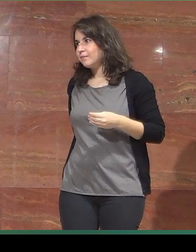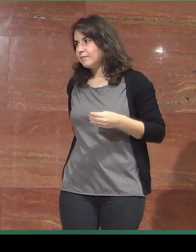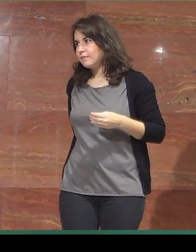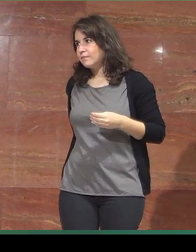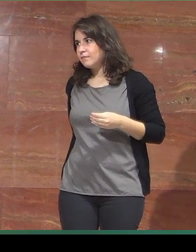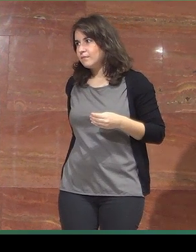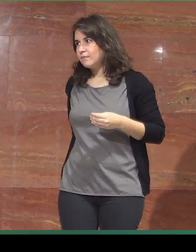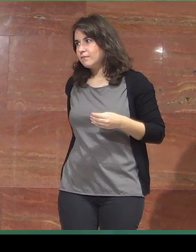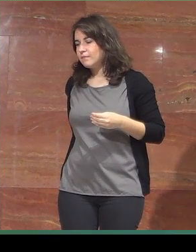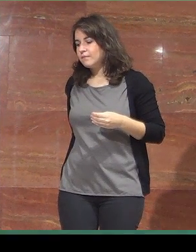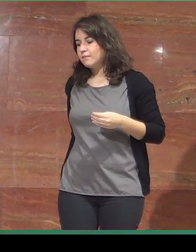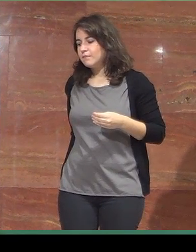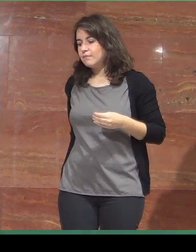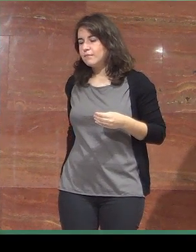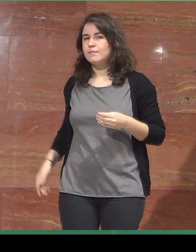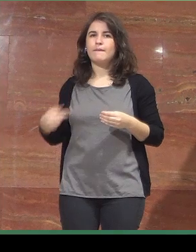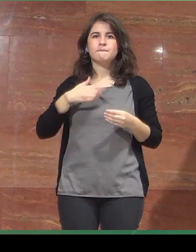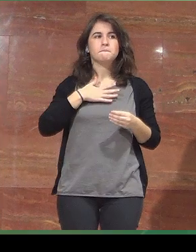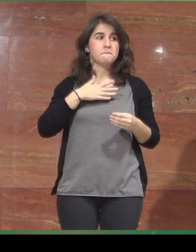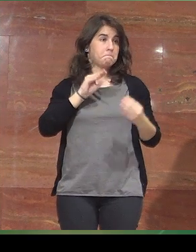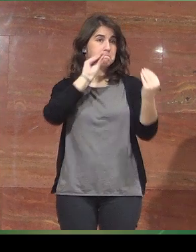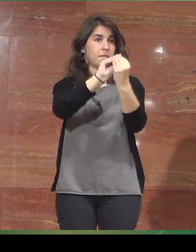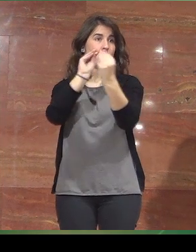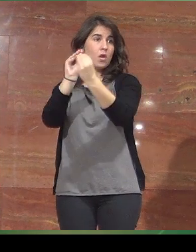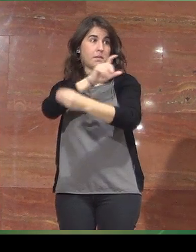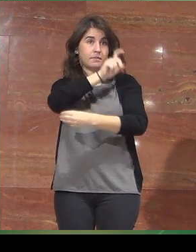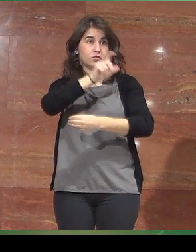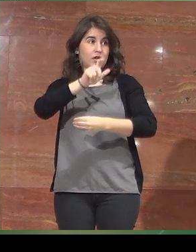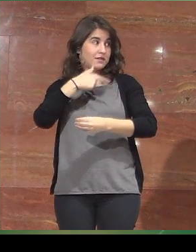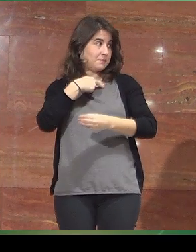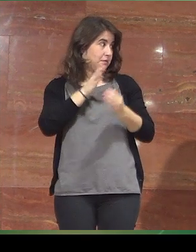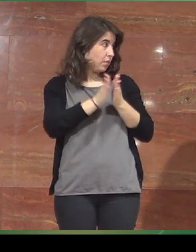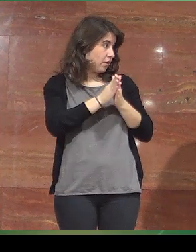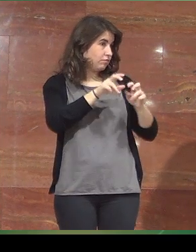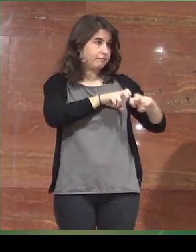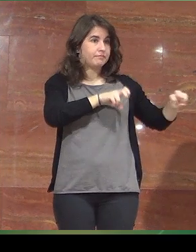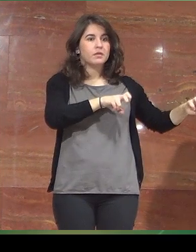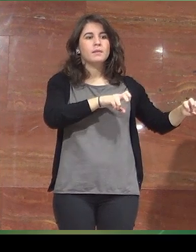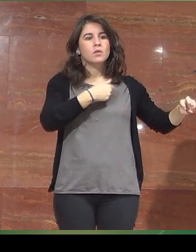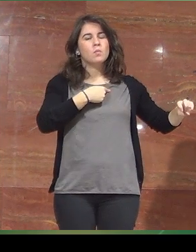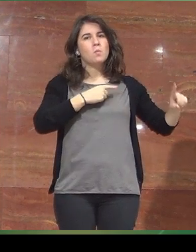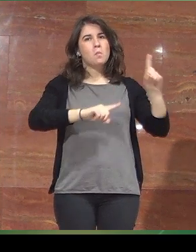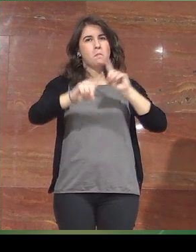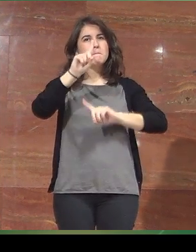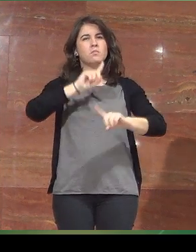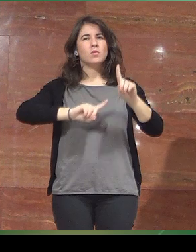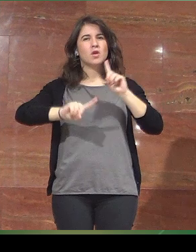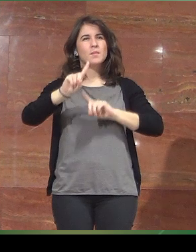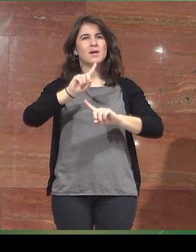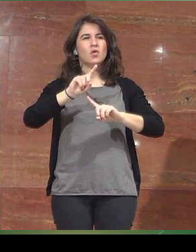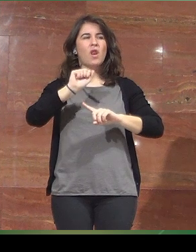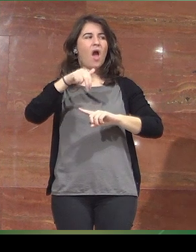just a little problem with the answer. And for me, I will try to